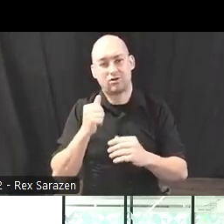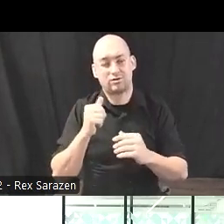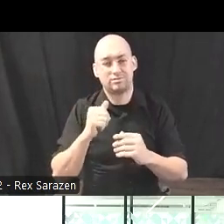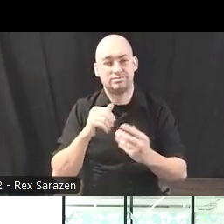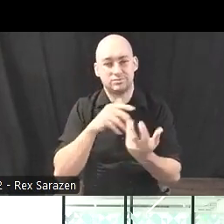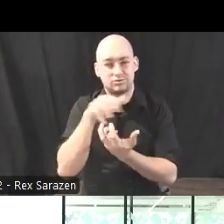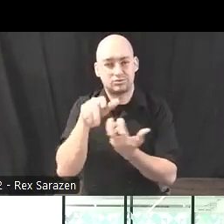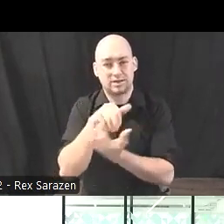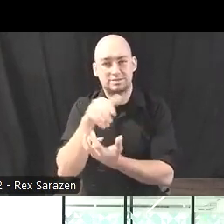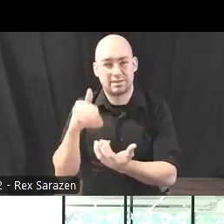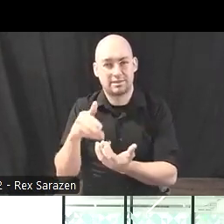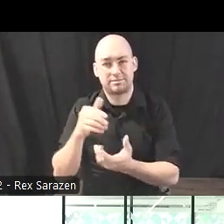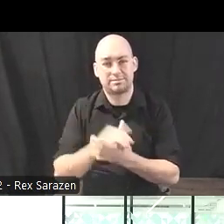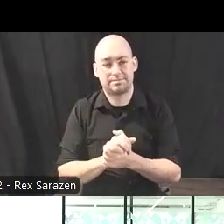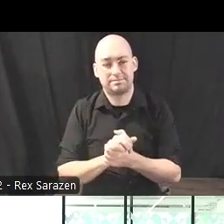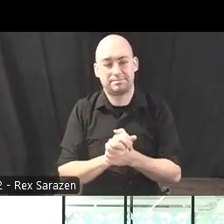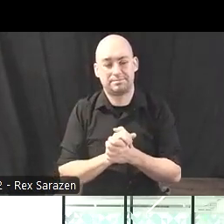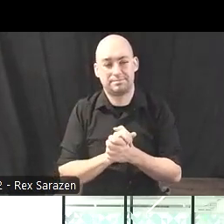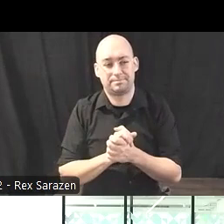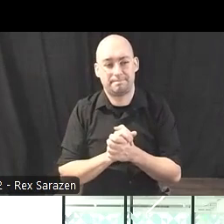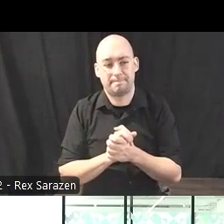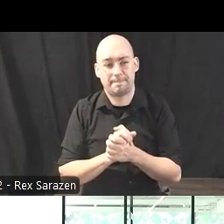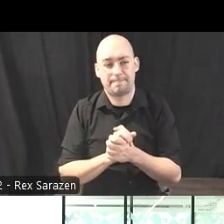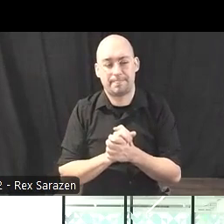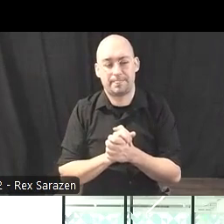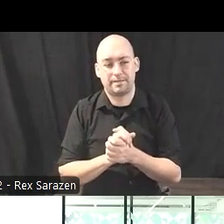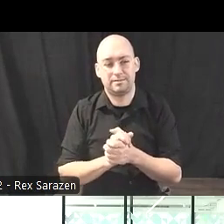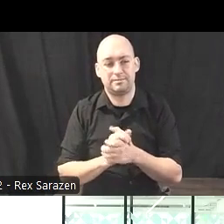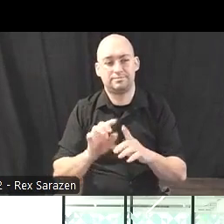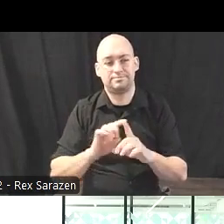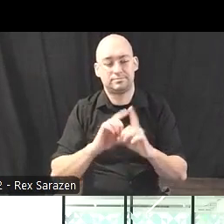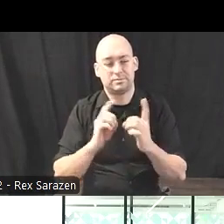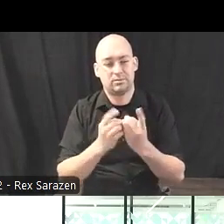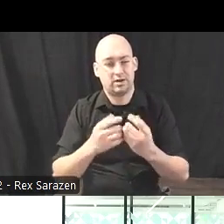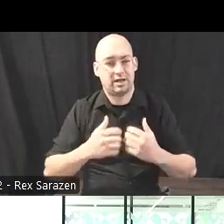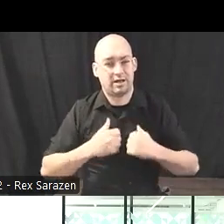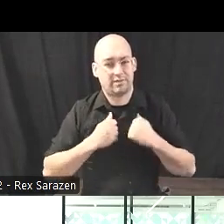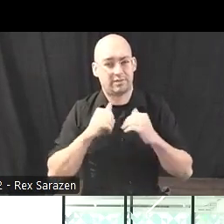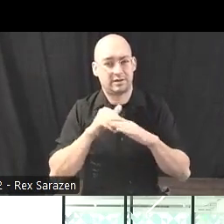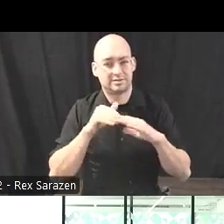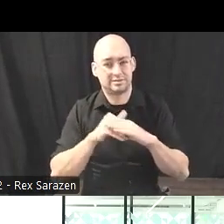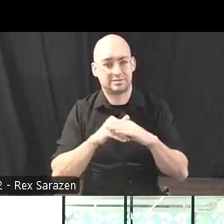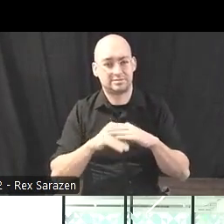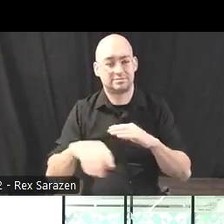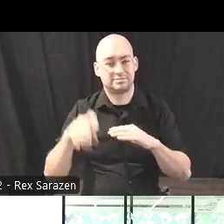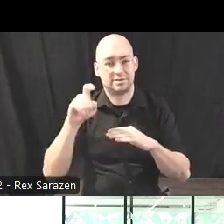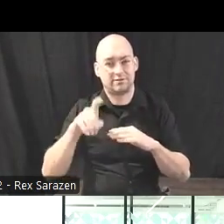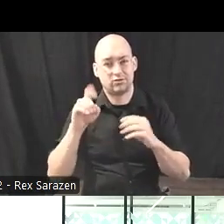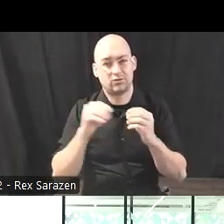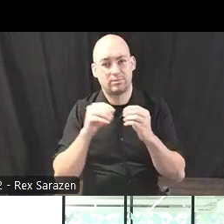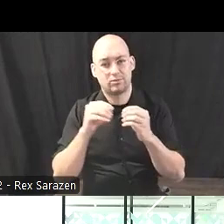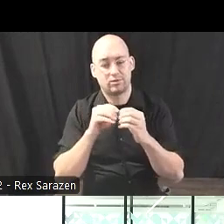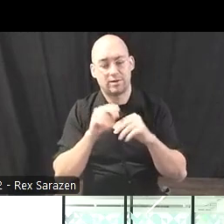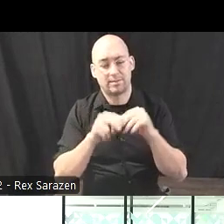resilient communities. And then with the Department of Healthcare Access and Information, they're doing a lot to build out the workforce needs of